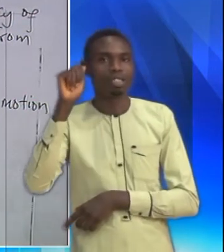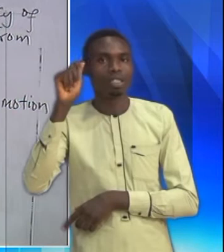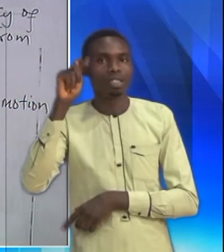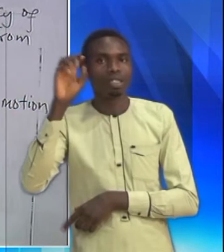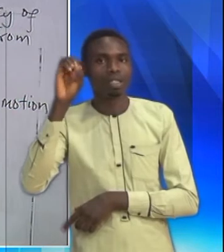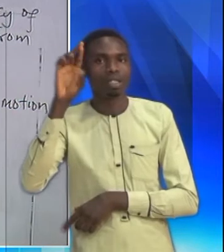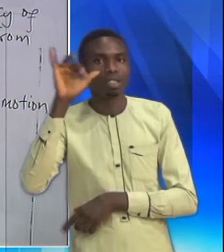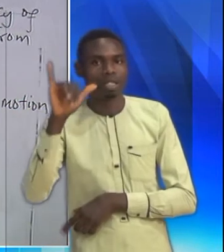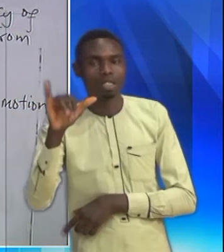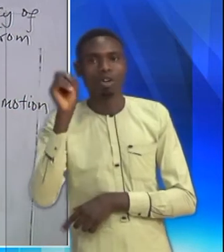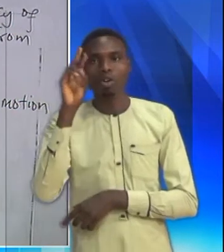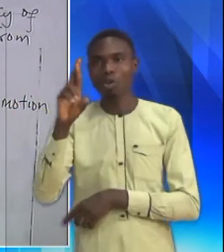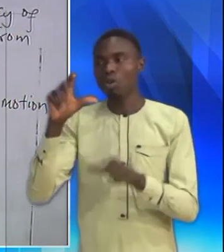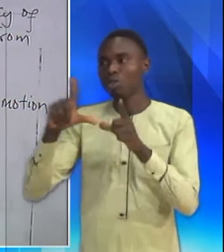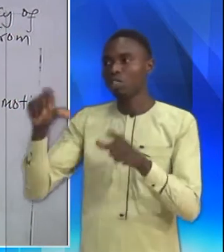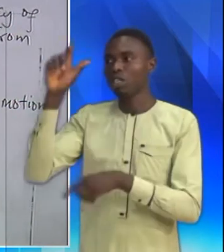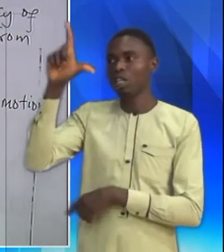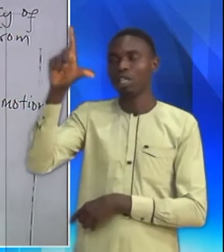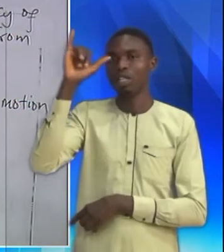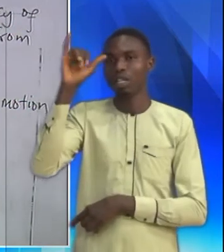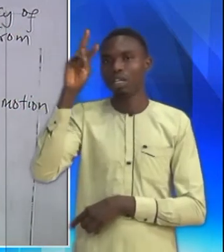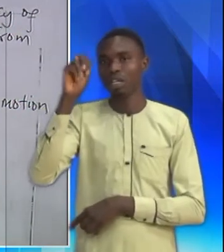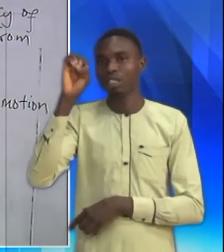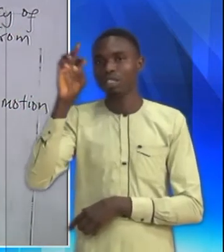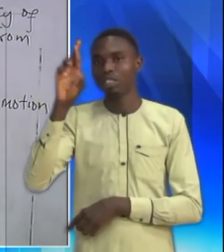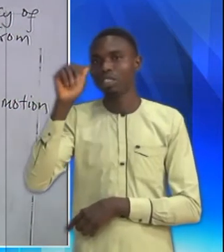they are the same. Circulatory,